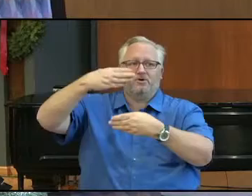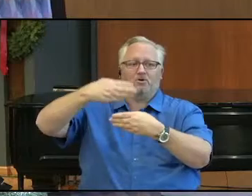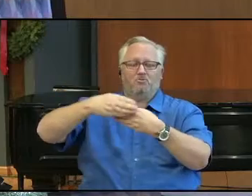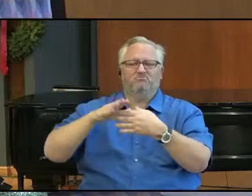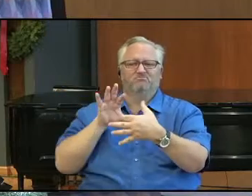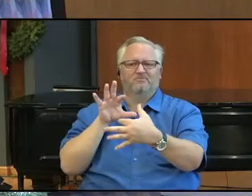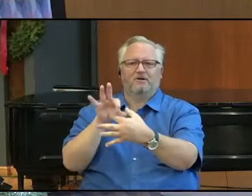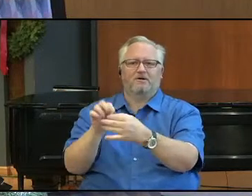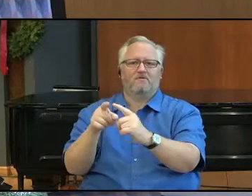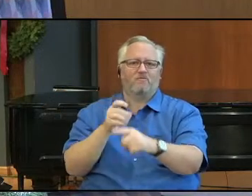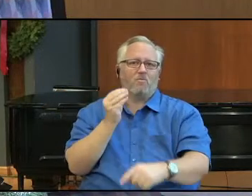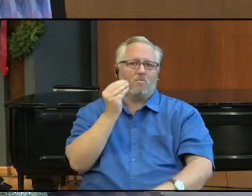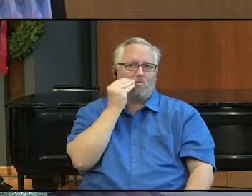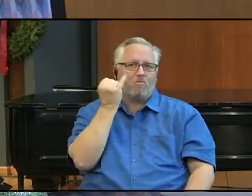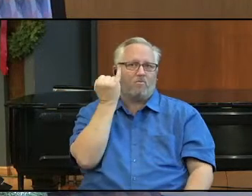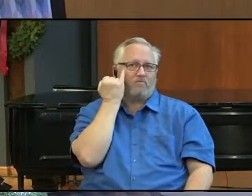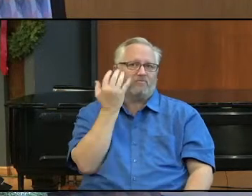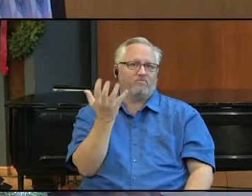prefer.